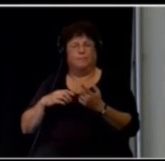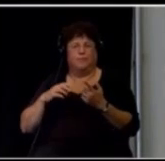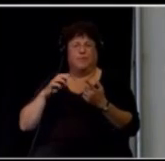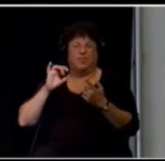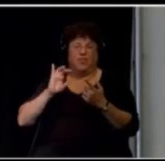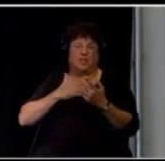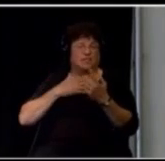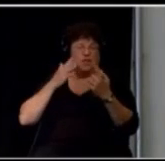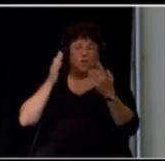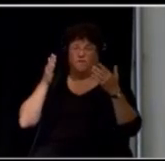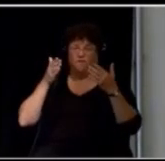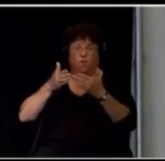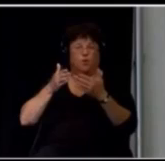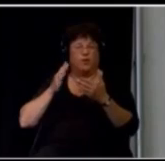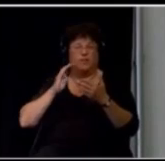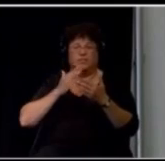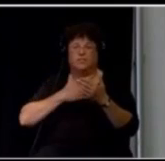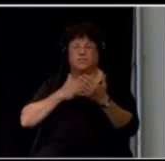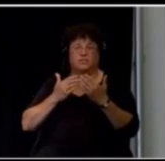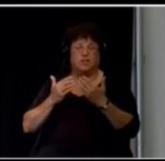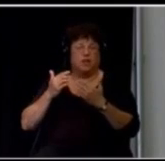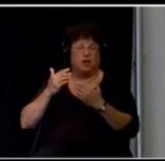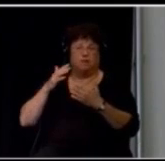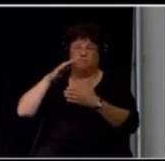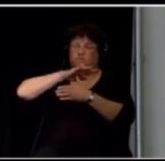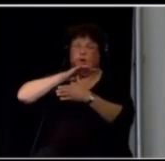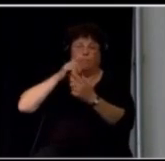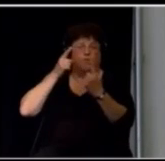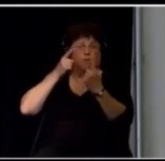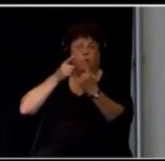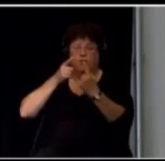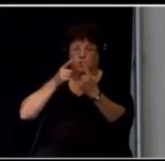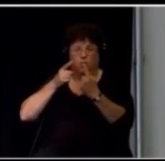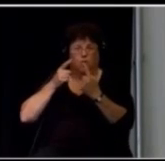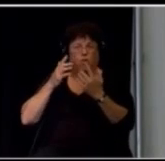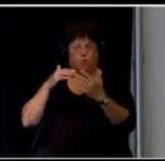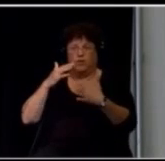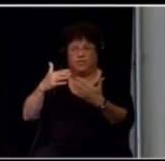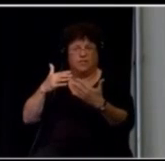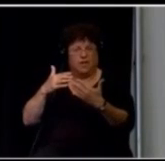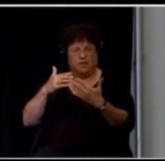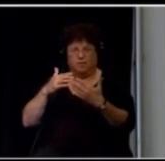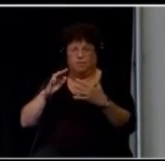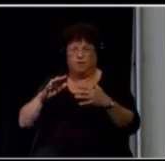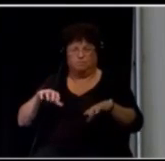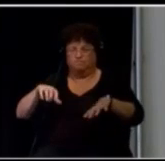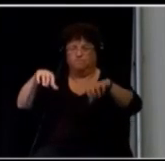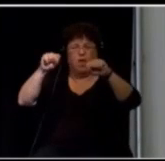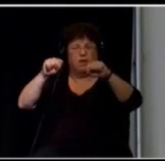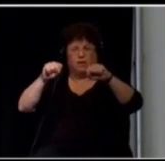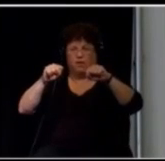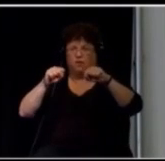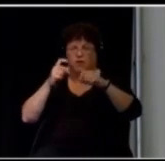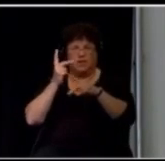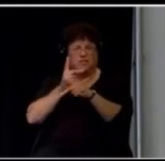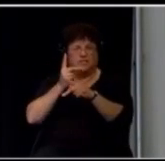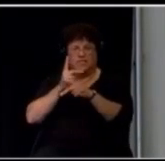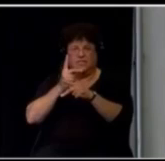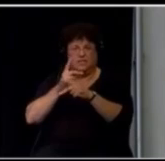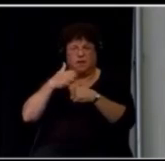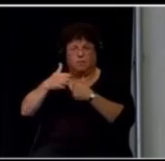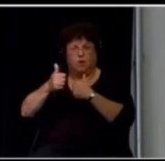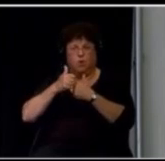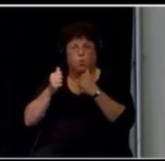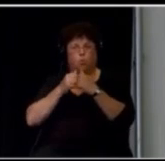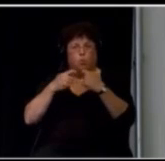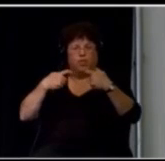that's what we're focused on. That's our primary goal is accelerate the advent of sustainable transport, and then with the batteries help